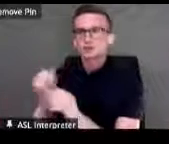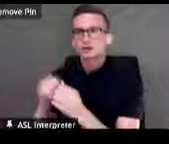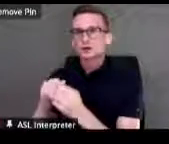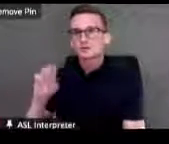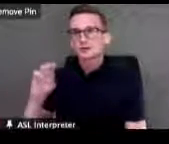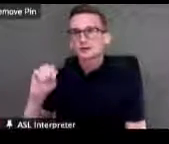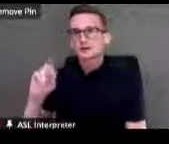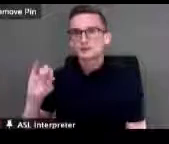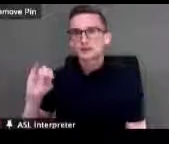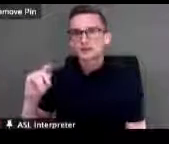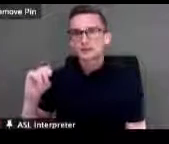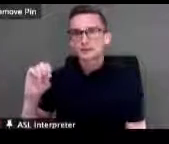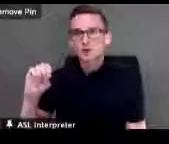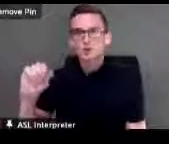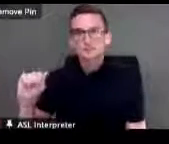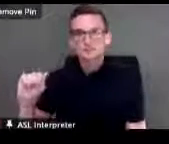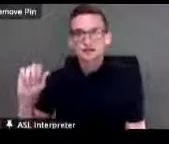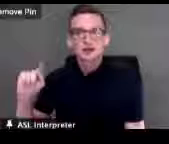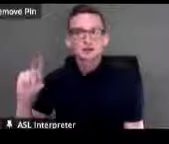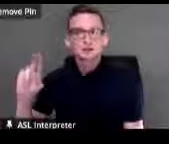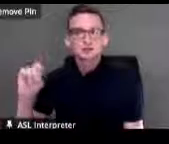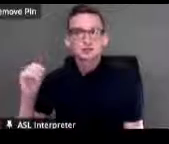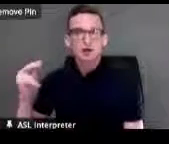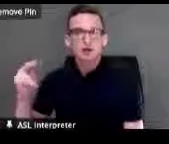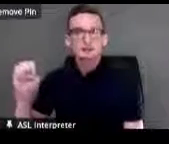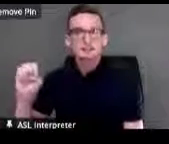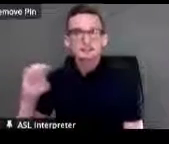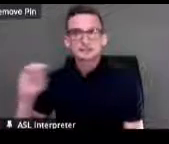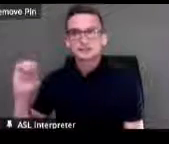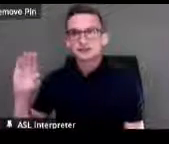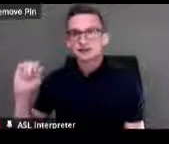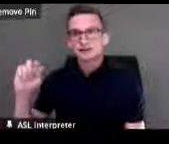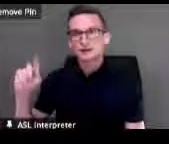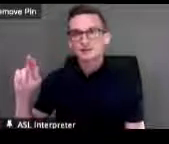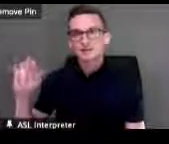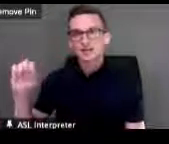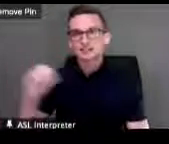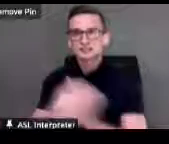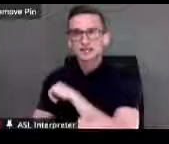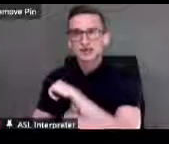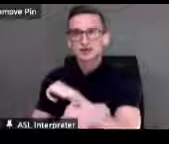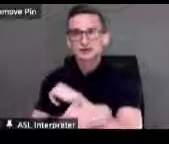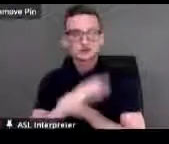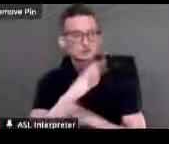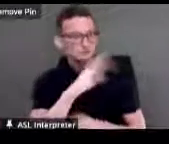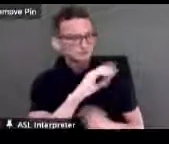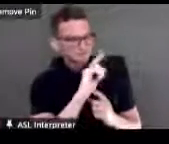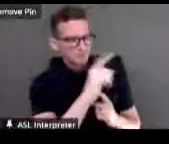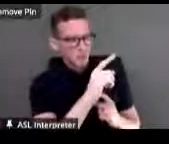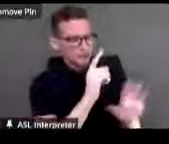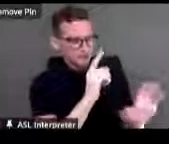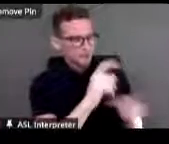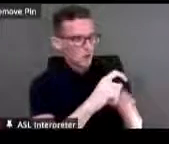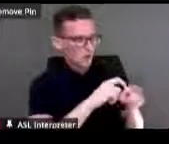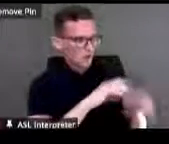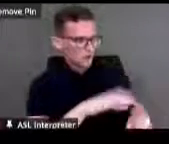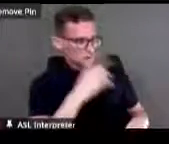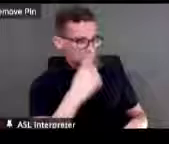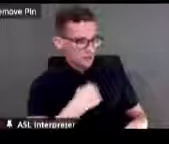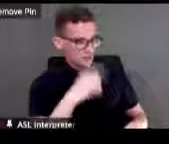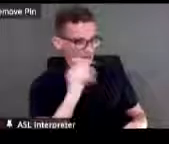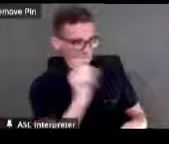so much. 1 minute, caller. If I could, could I ask a question, please?